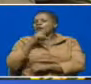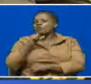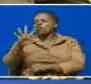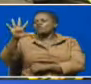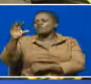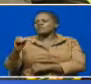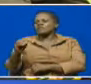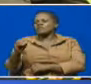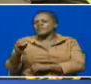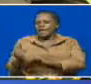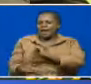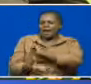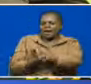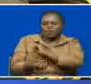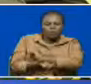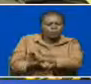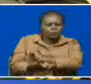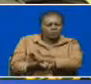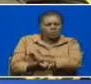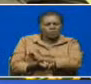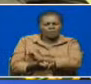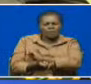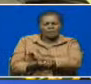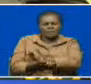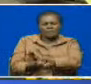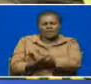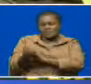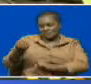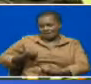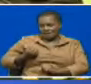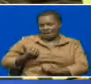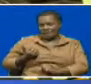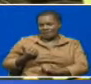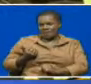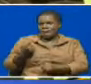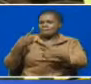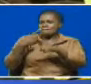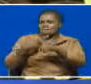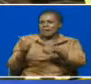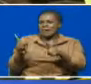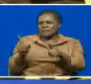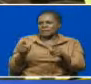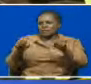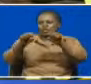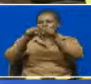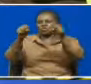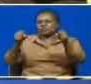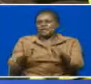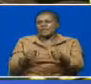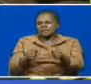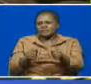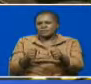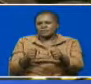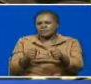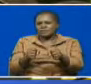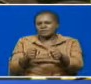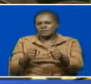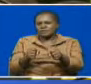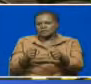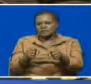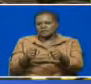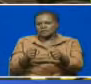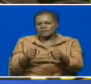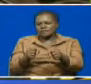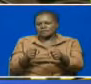18-year-old on how to make up on his life. Mm. But you see, as the society has lost its objective, we lose it